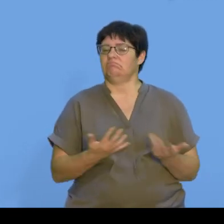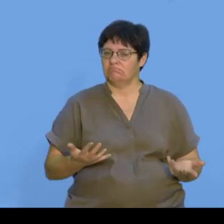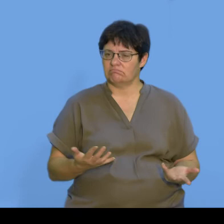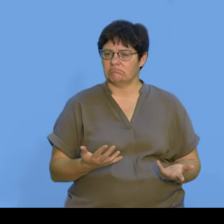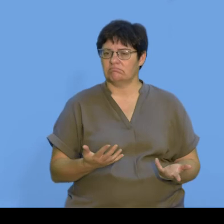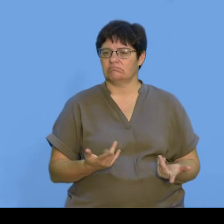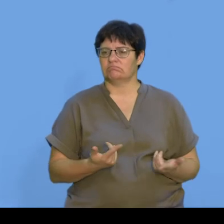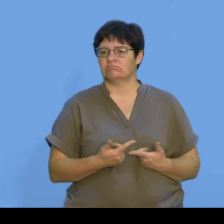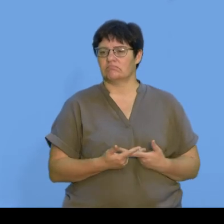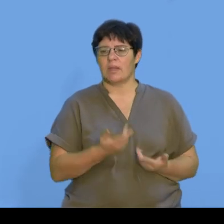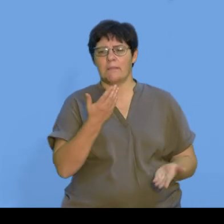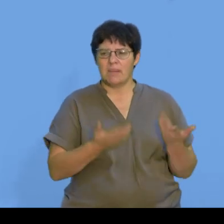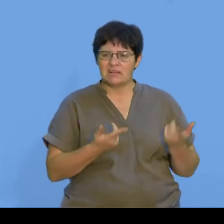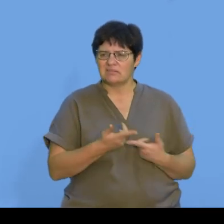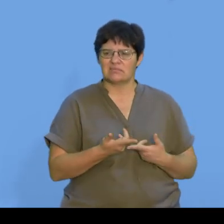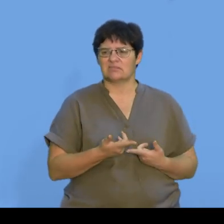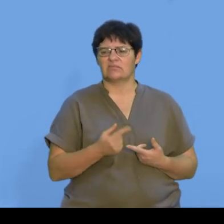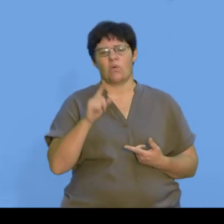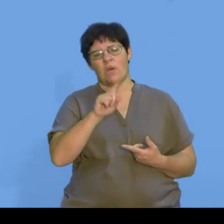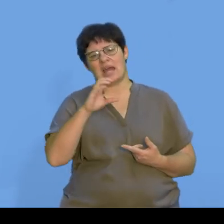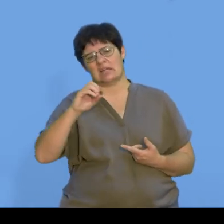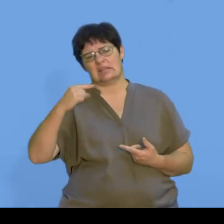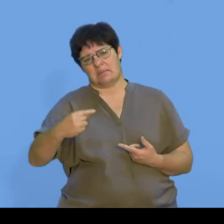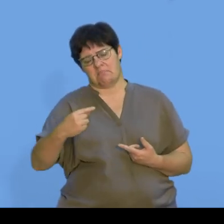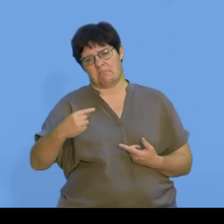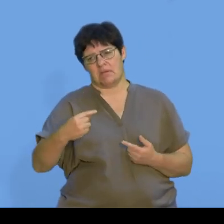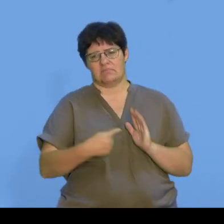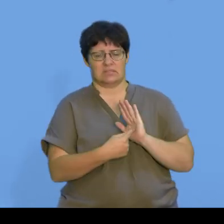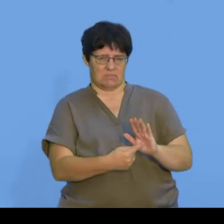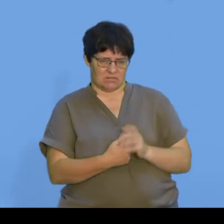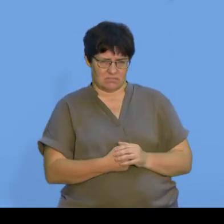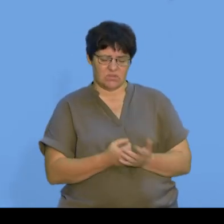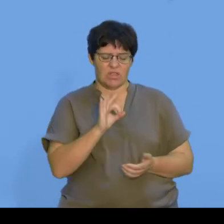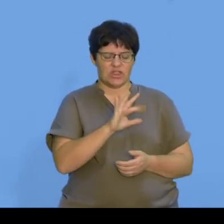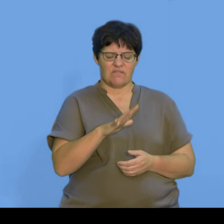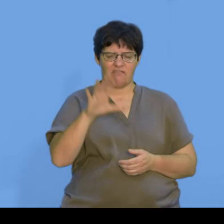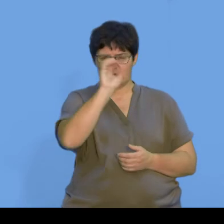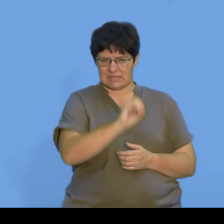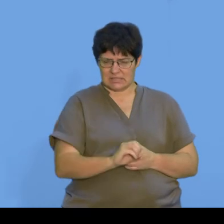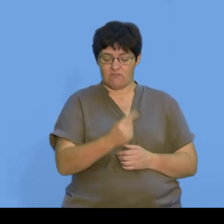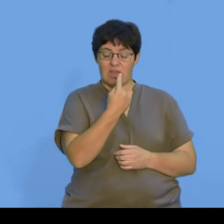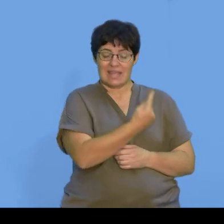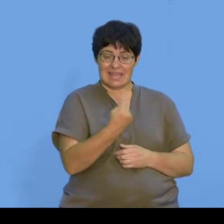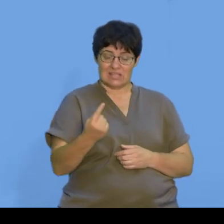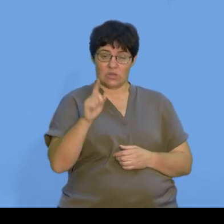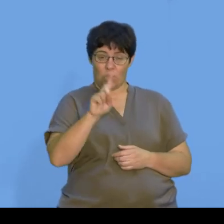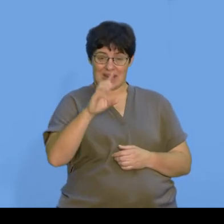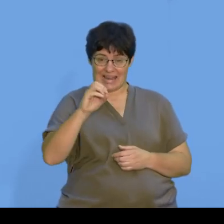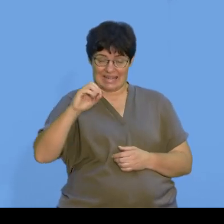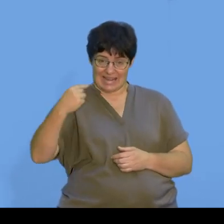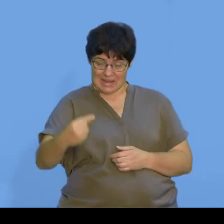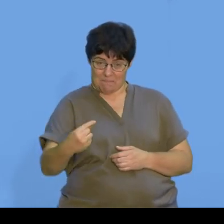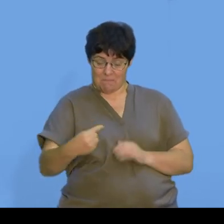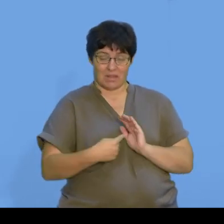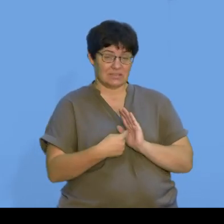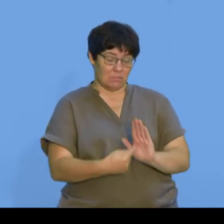of a 100-gram sample. So for argument's sake, if we say a substance is 35%, it means for every 100-gram